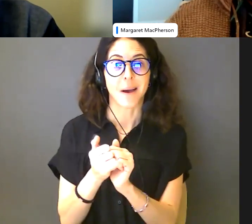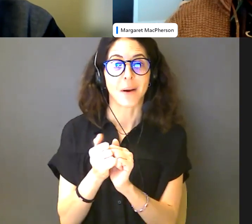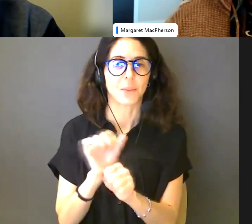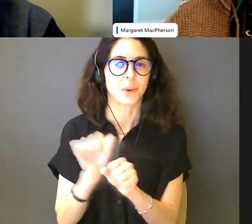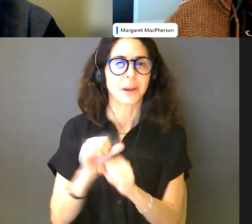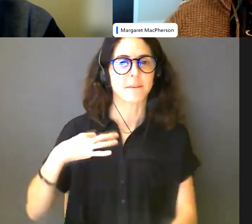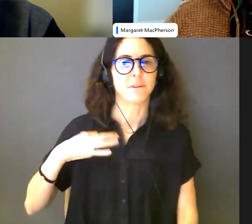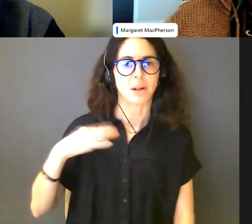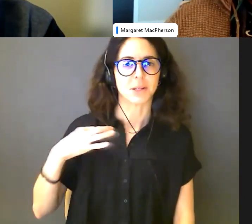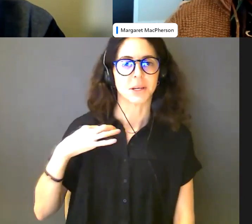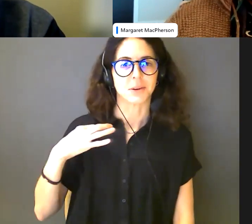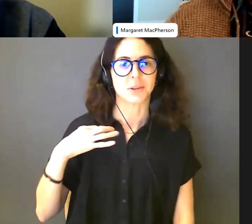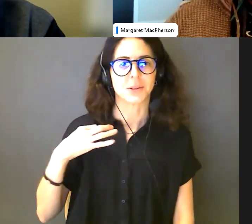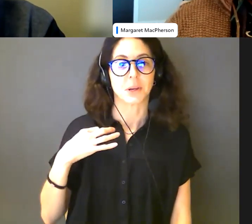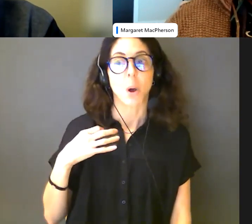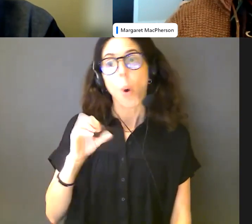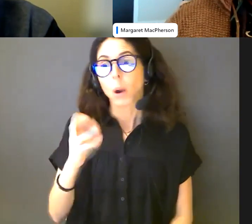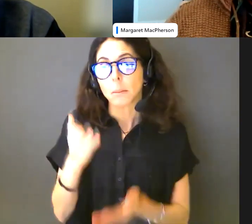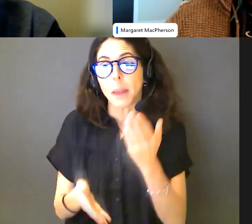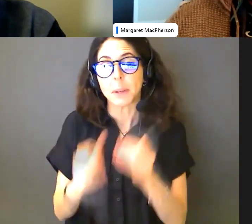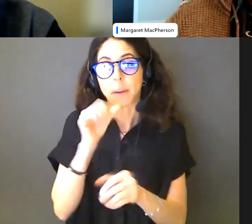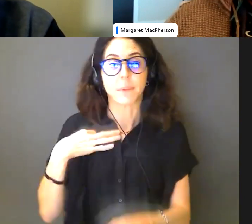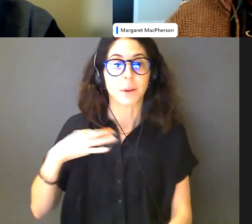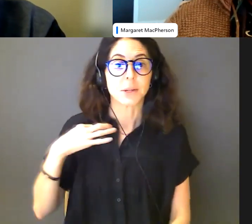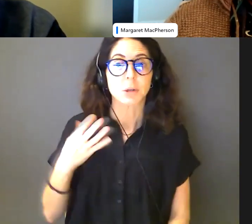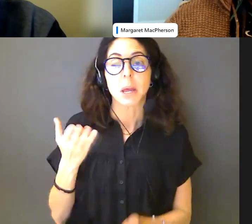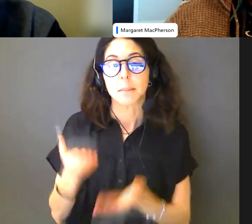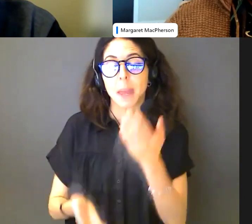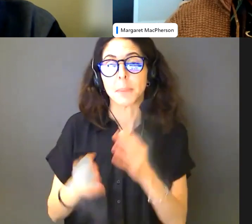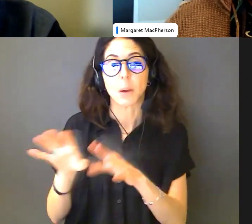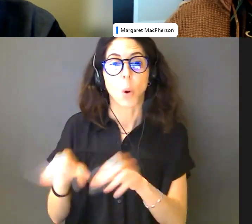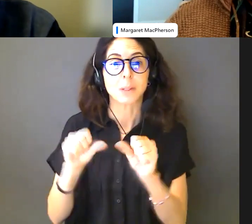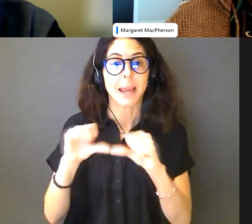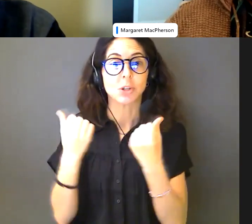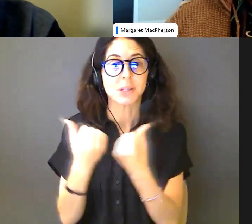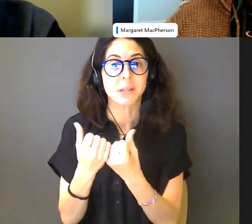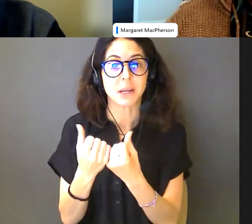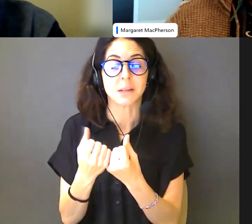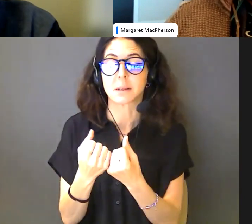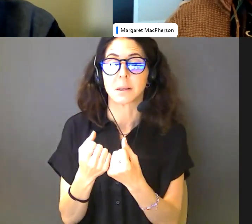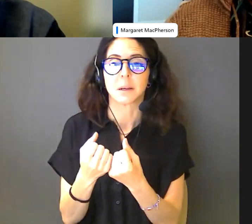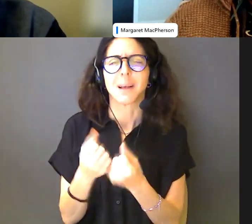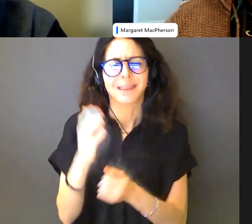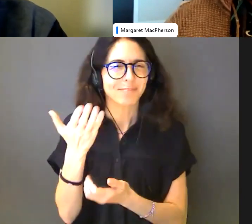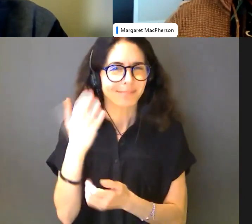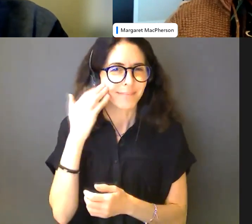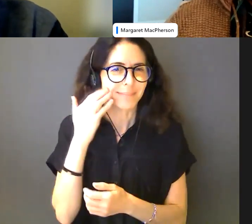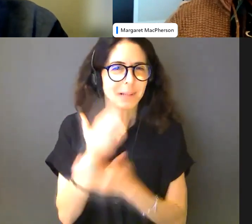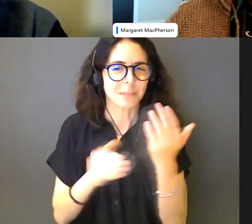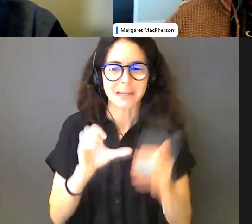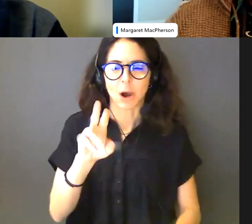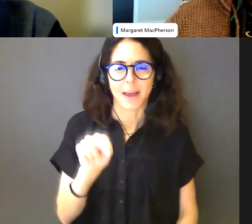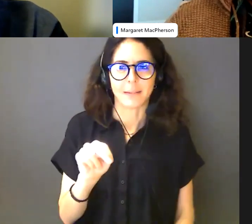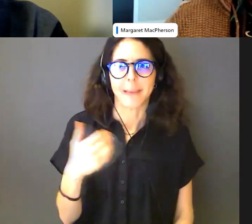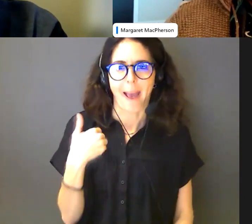in the community, or maybe members of these host agencies, because some of the CRNs have